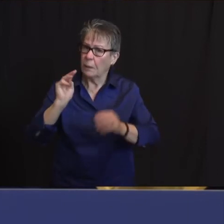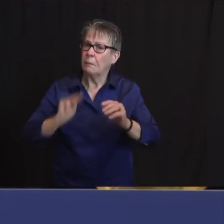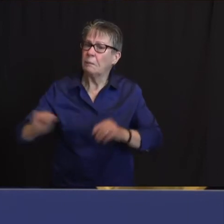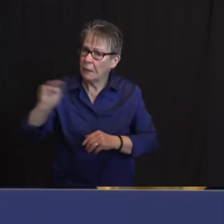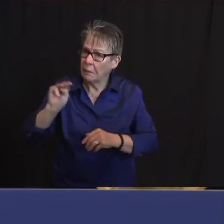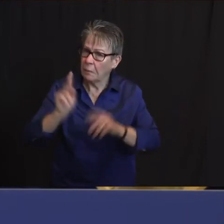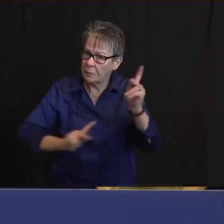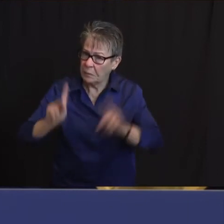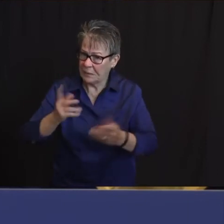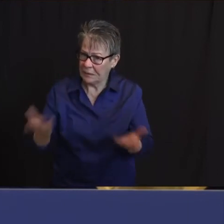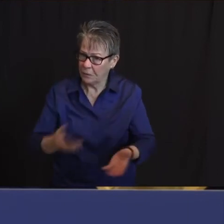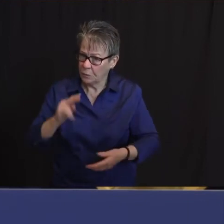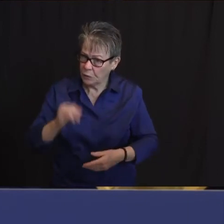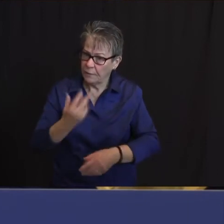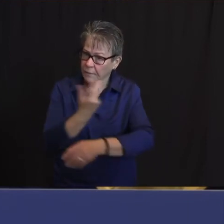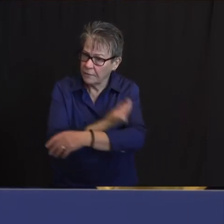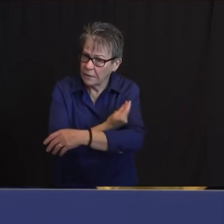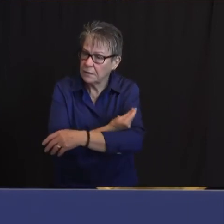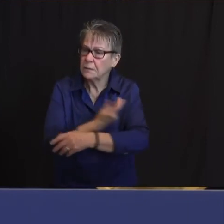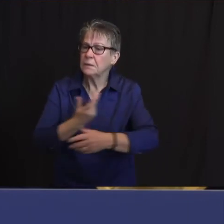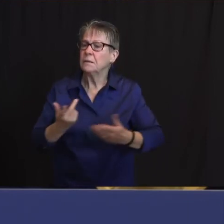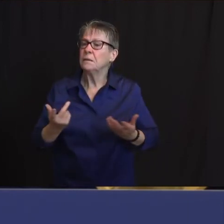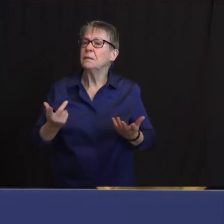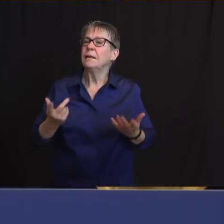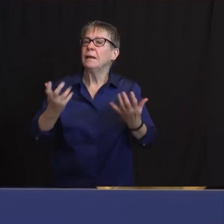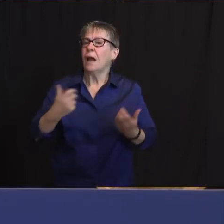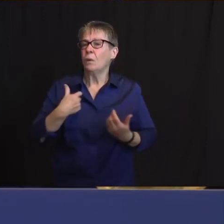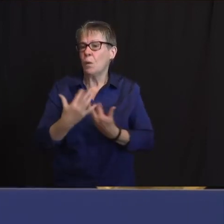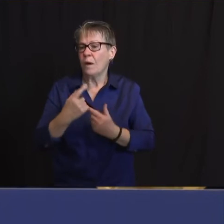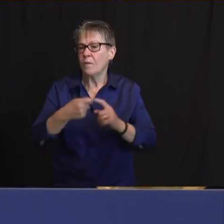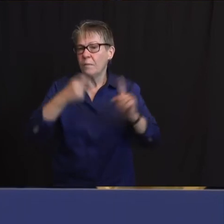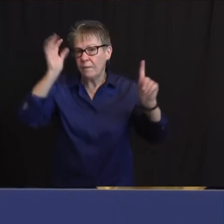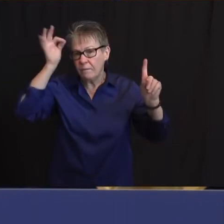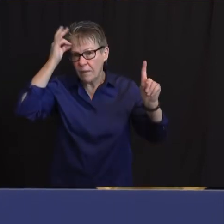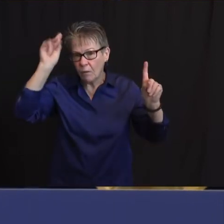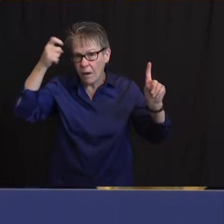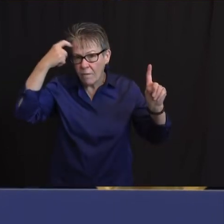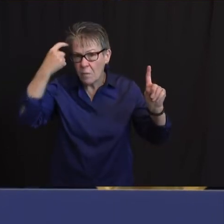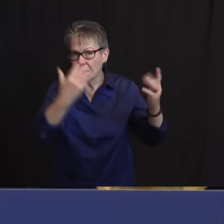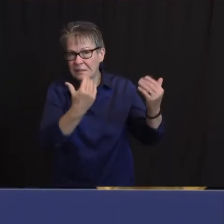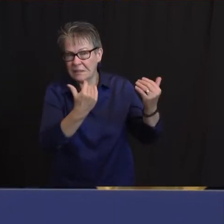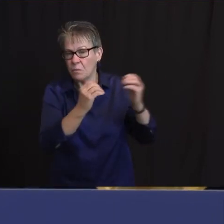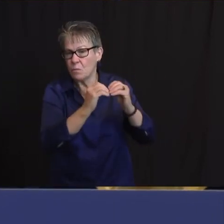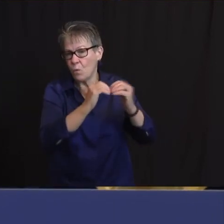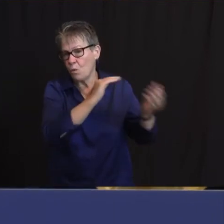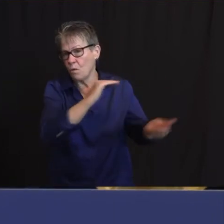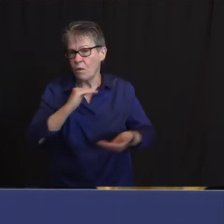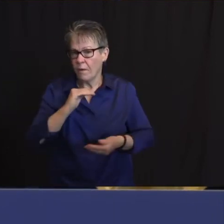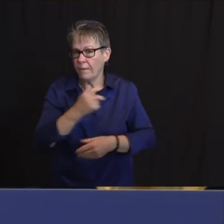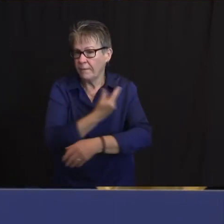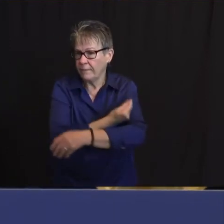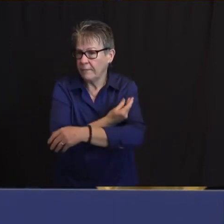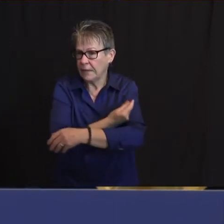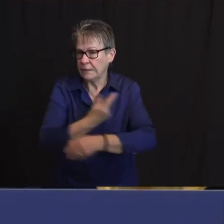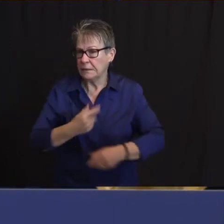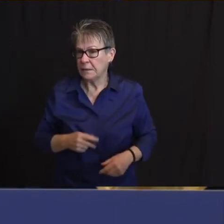lack of supply through the federal channel. But I'll say, for speaking for myself, my confidence level